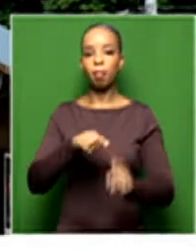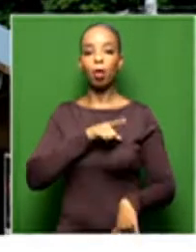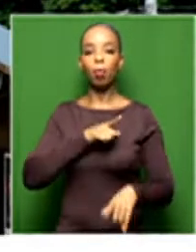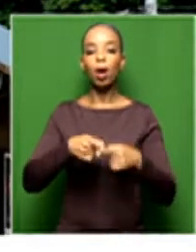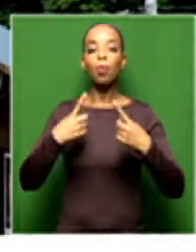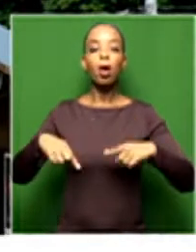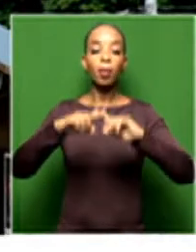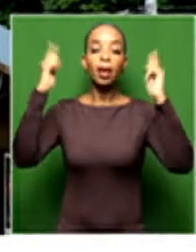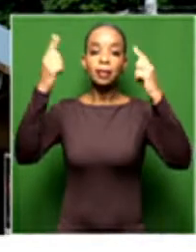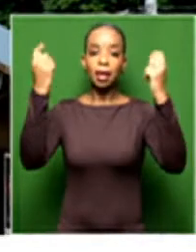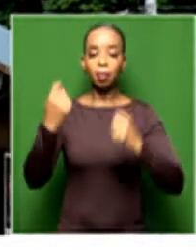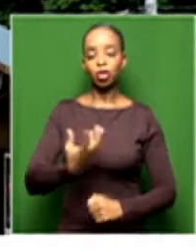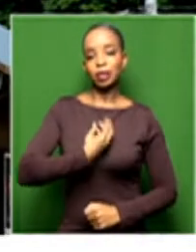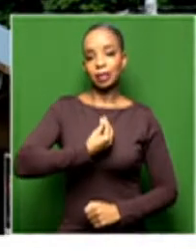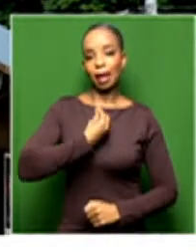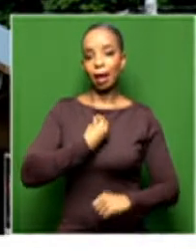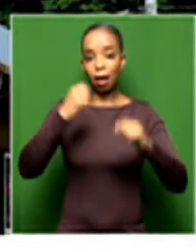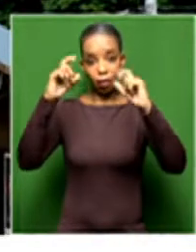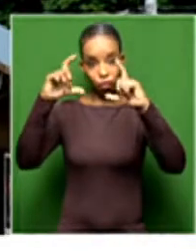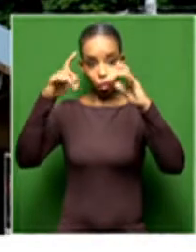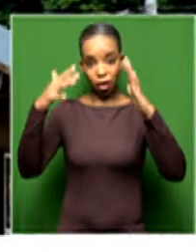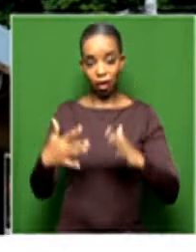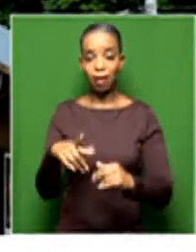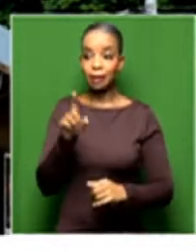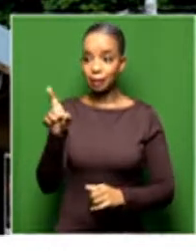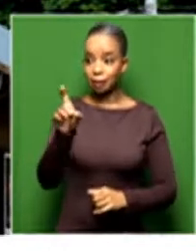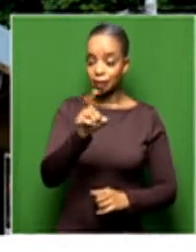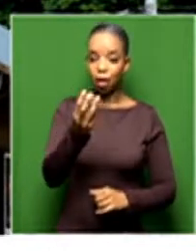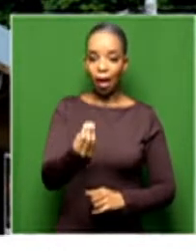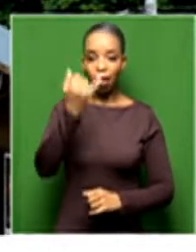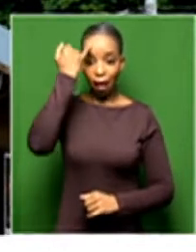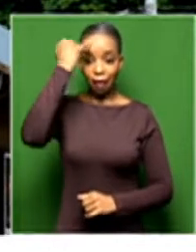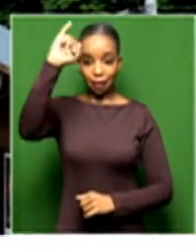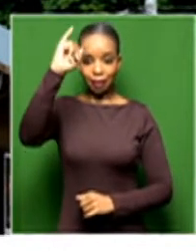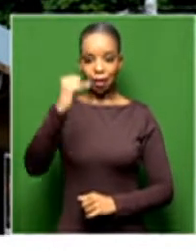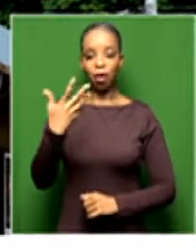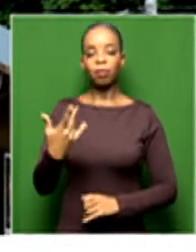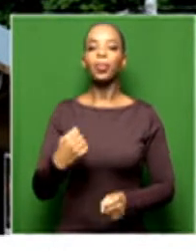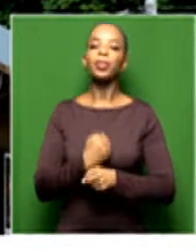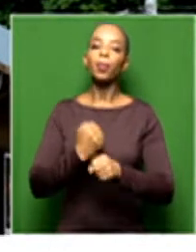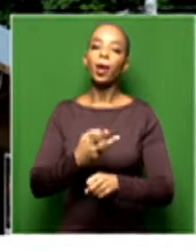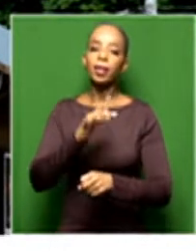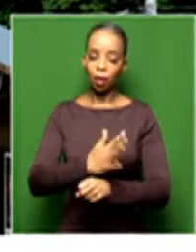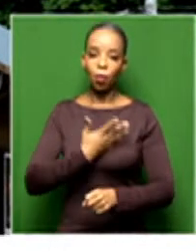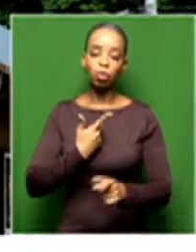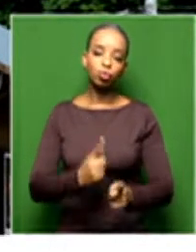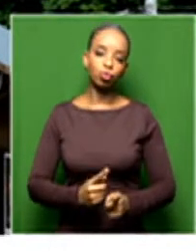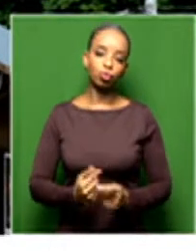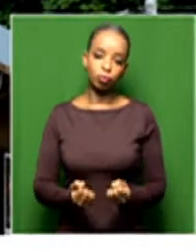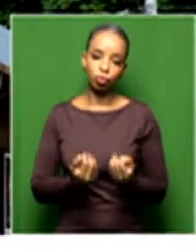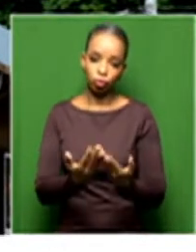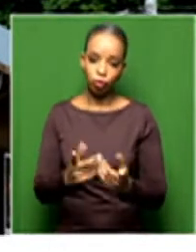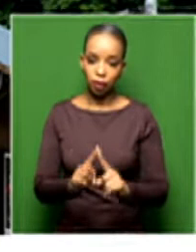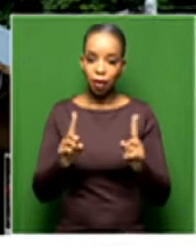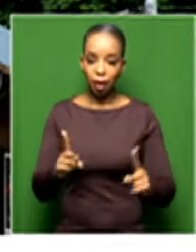emerging photographers that have got an idea or a body of work that they want to produce, but are actually struggling